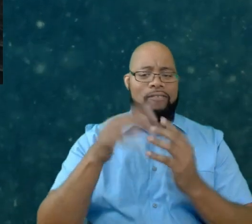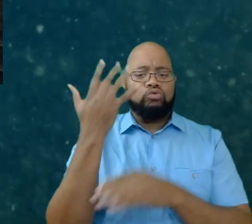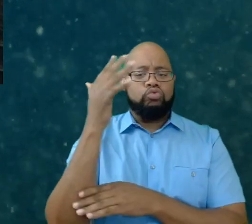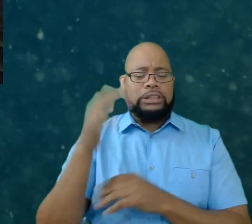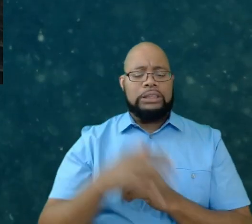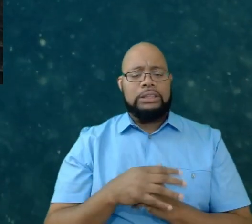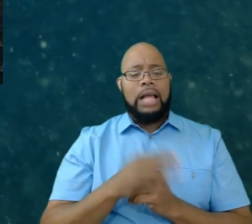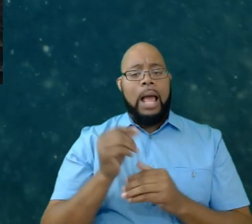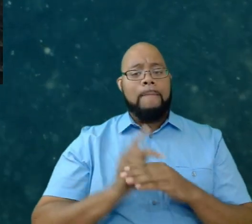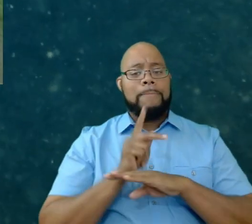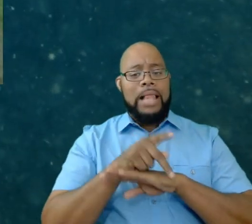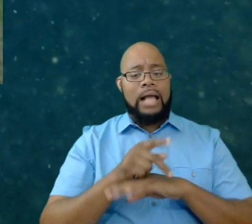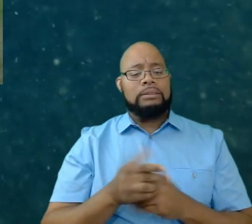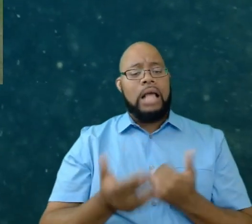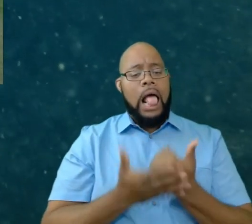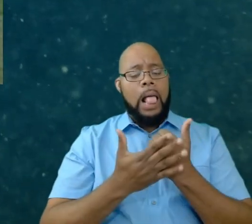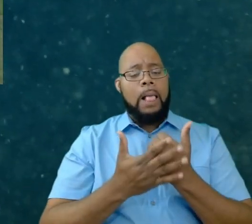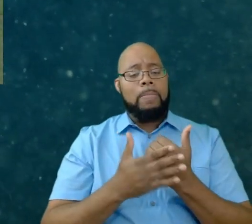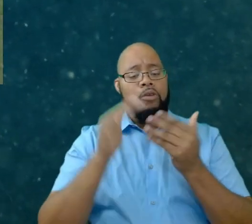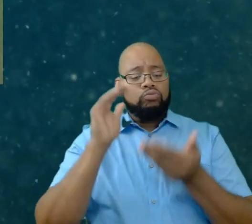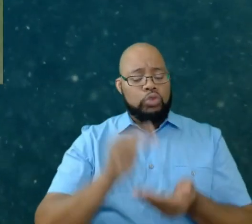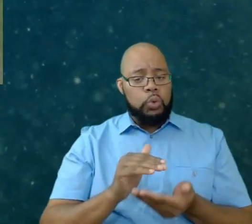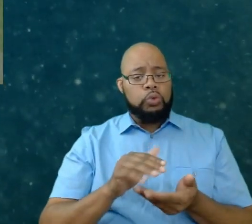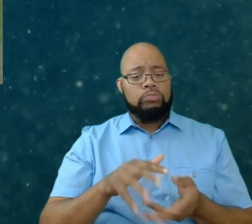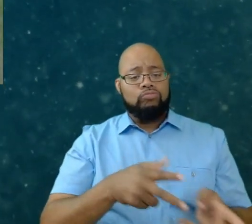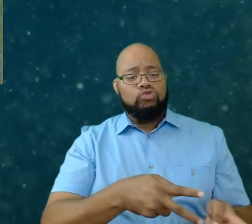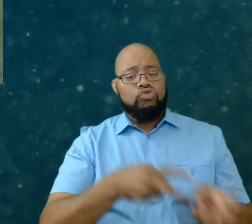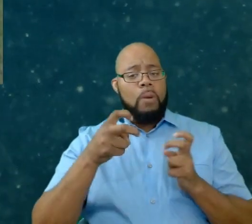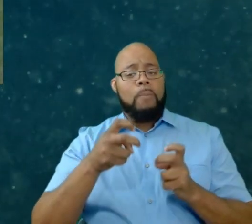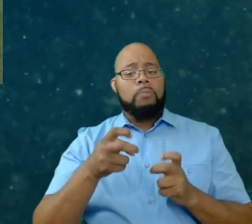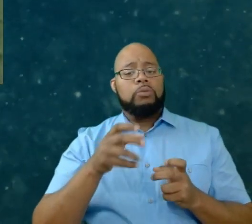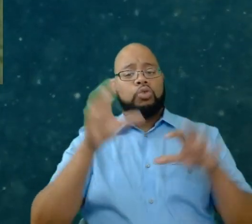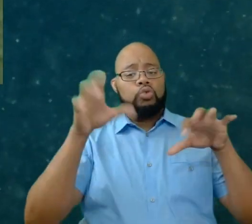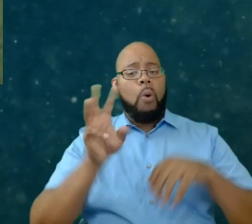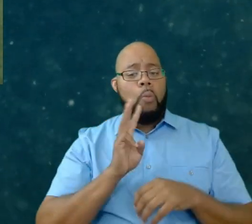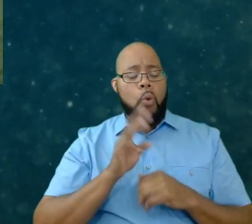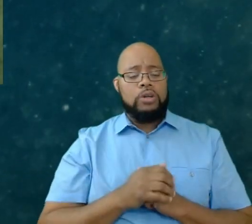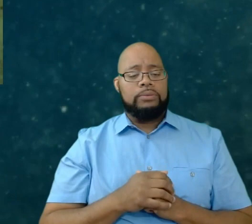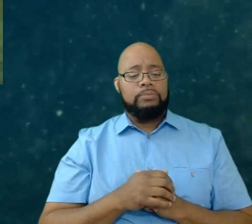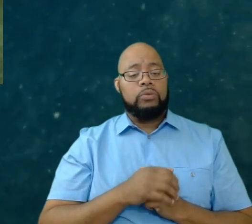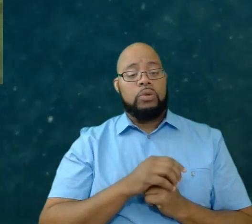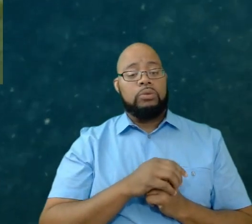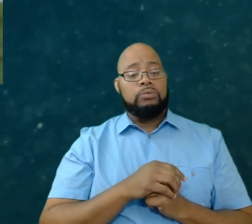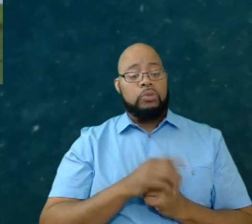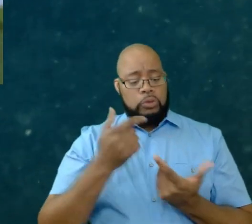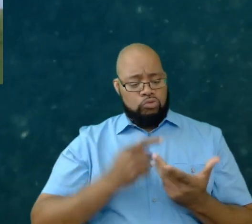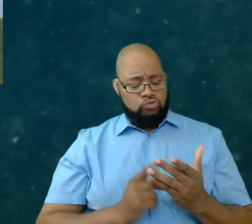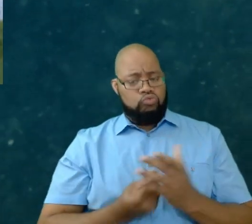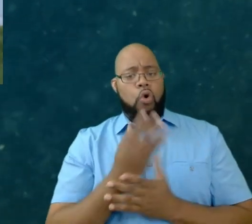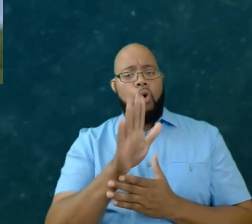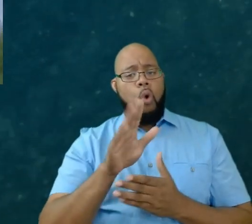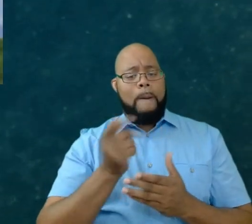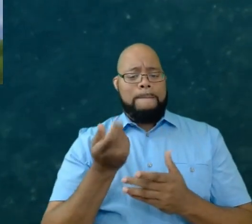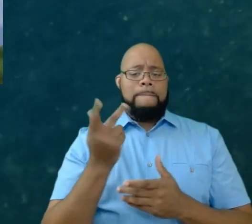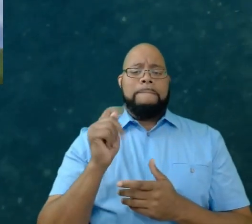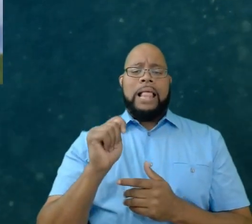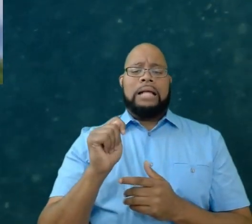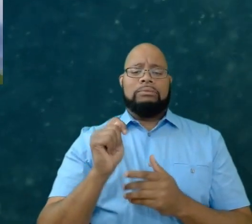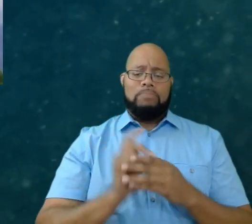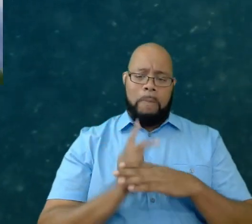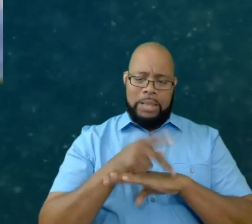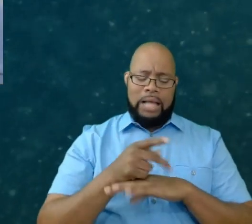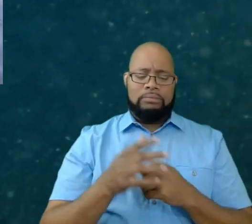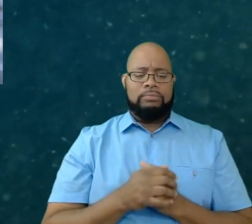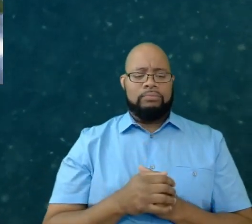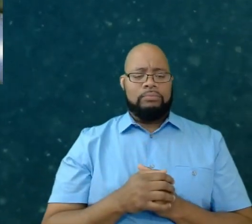native trees and plants. Plants help reduce runoff by soaking up stormwater and the nitrogen that often comes with it. So why not grow plants in your yard rather